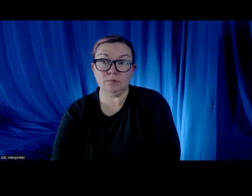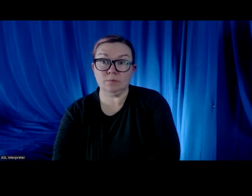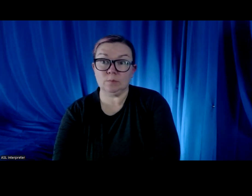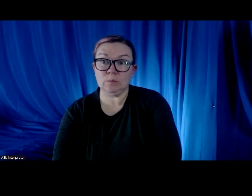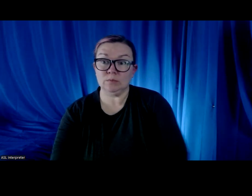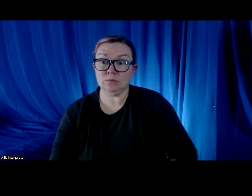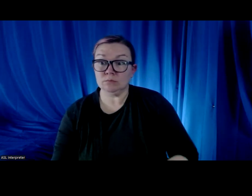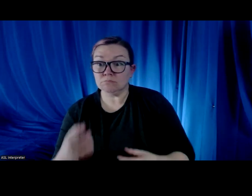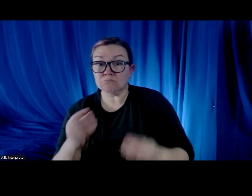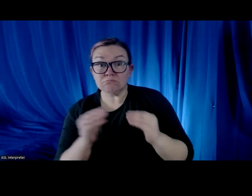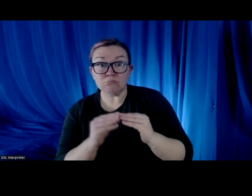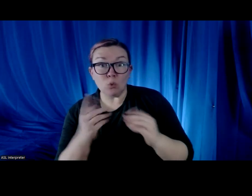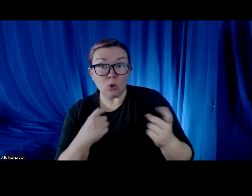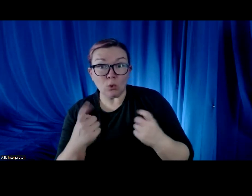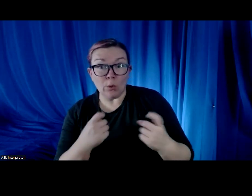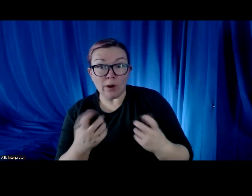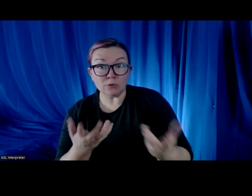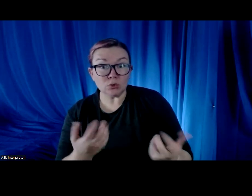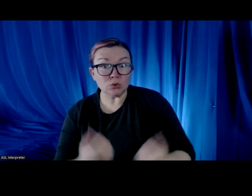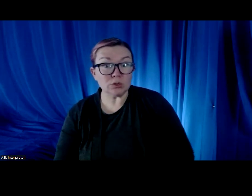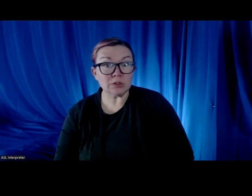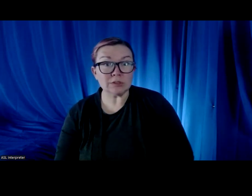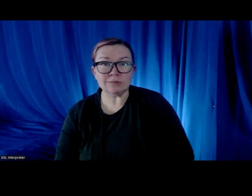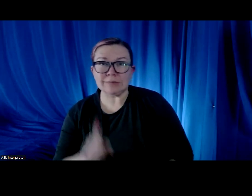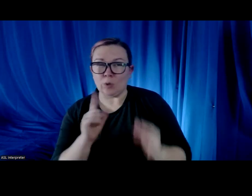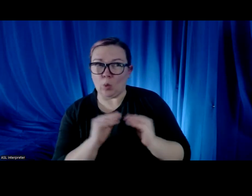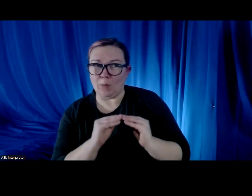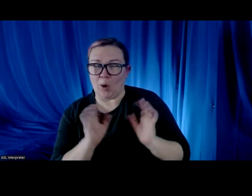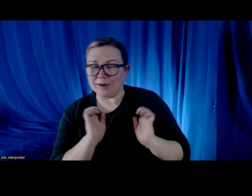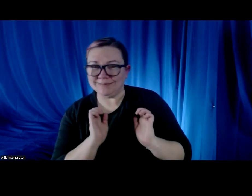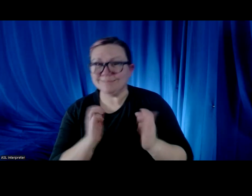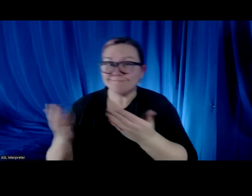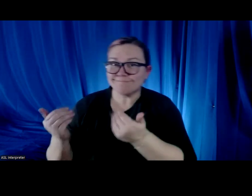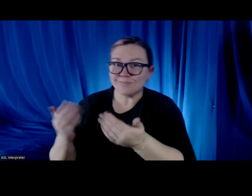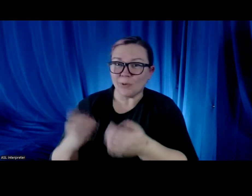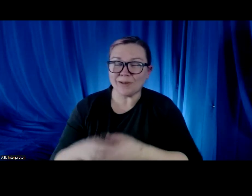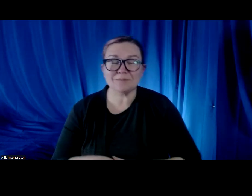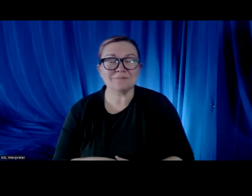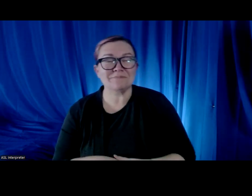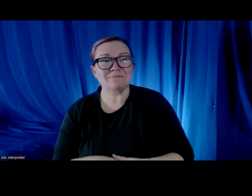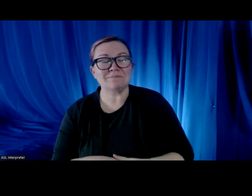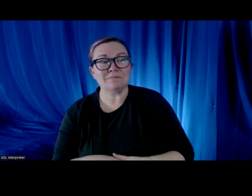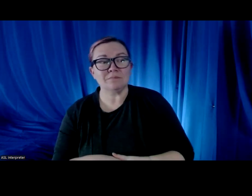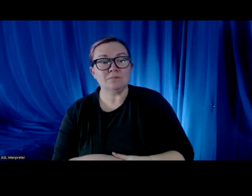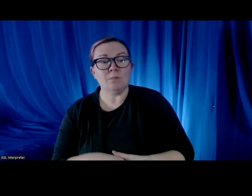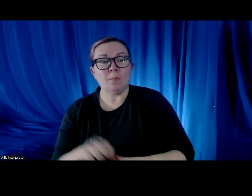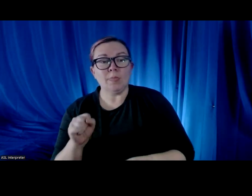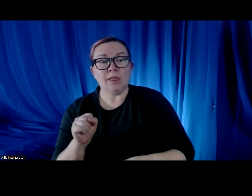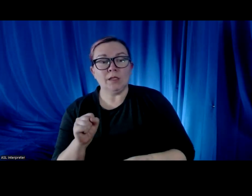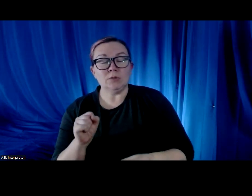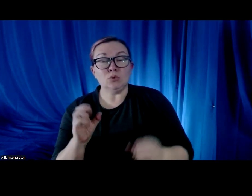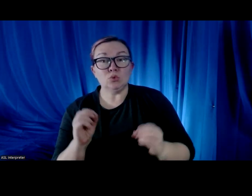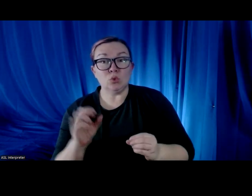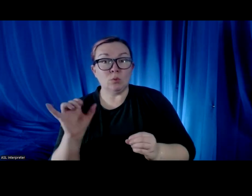Other questions out there? Actually, I have another one. Yeah, go ahead. Um, so I'm